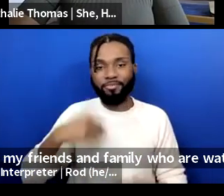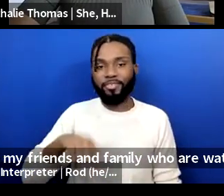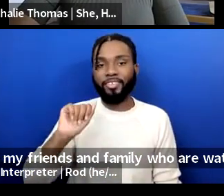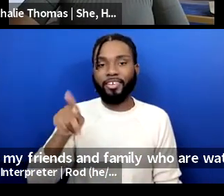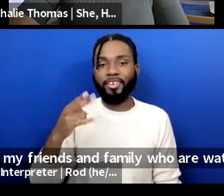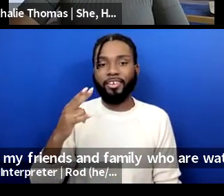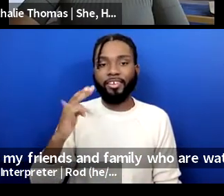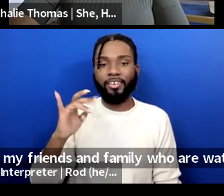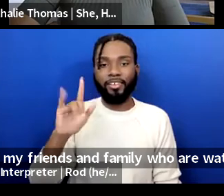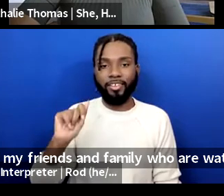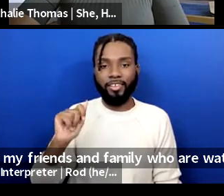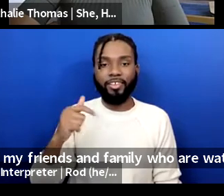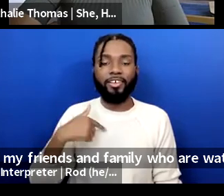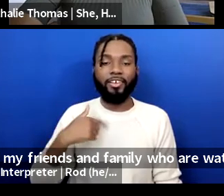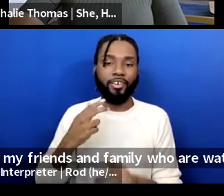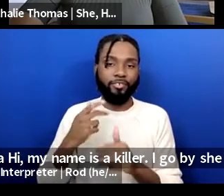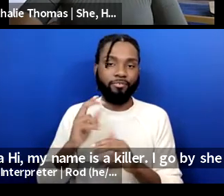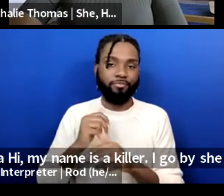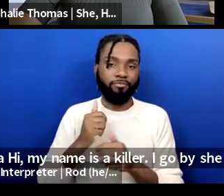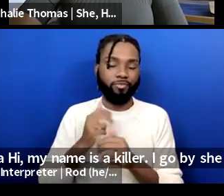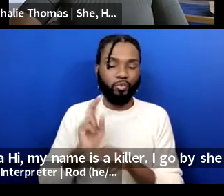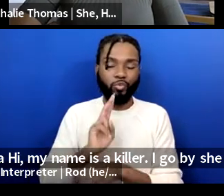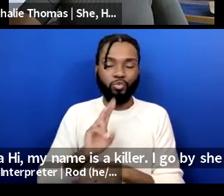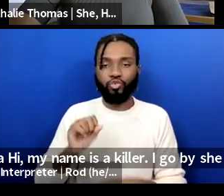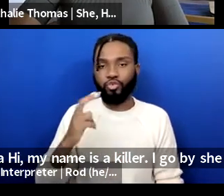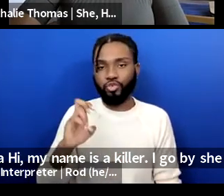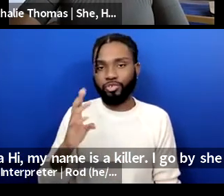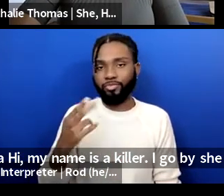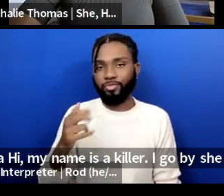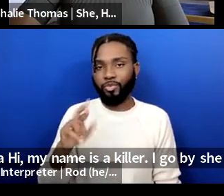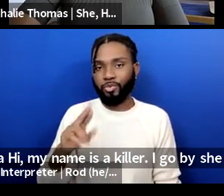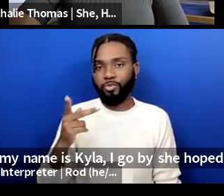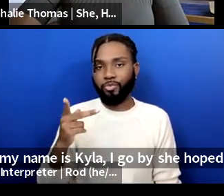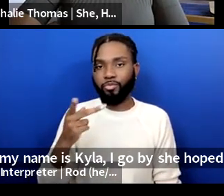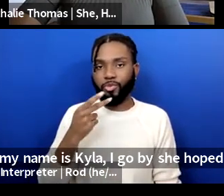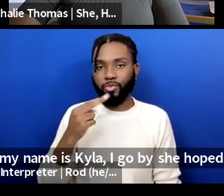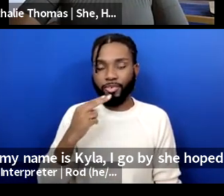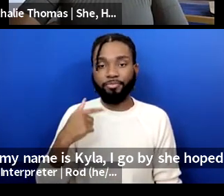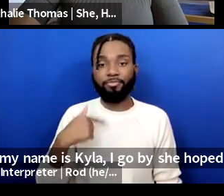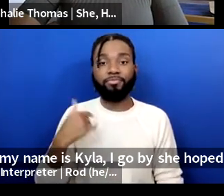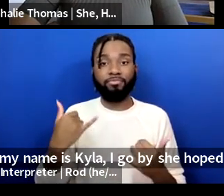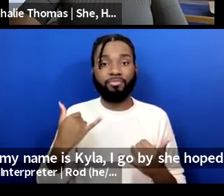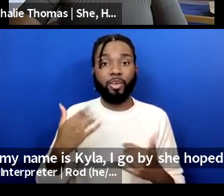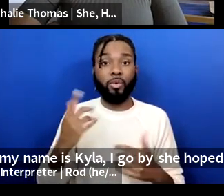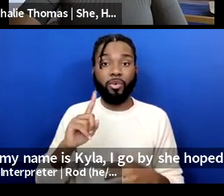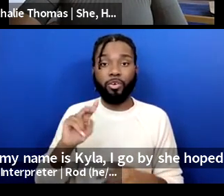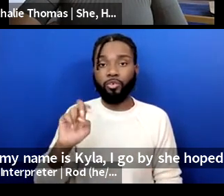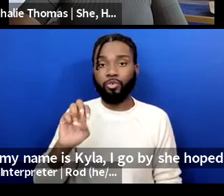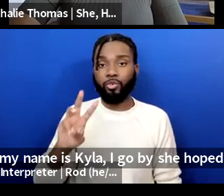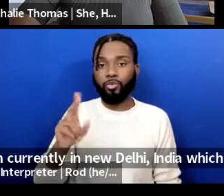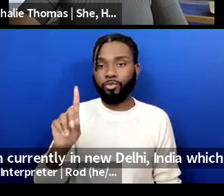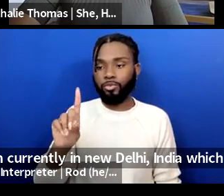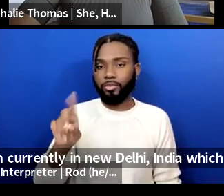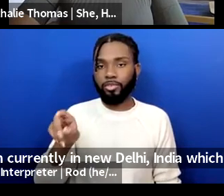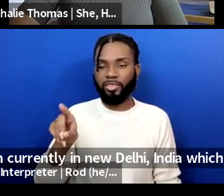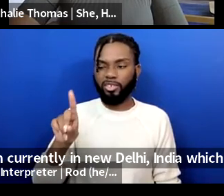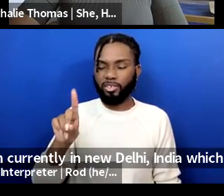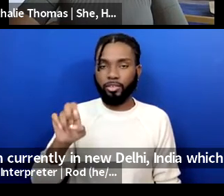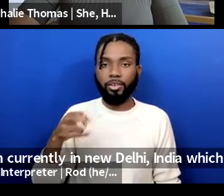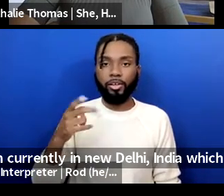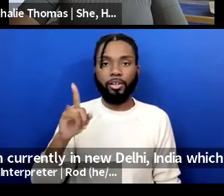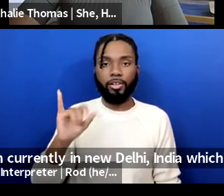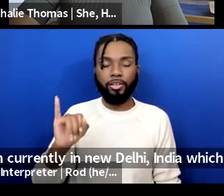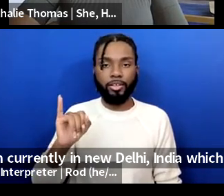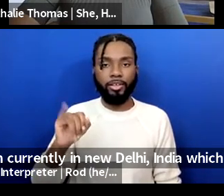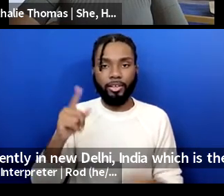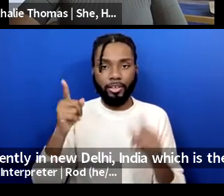Akhila. I go by she, her pronouns. I'm currently in New Delhi, India, which is the raging capital